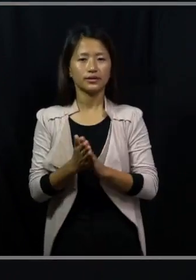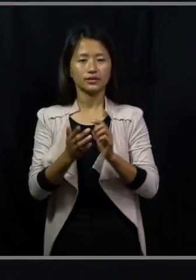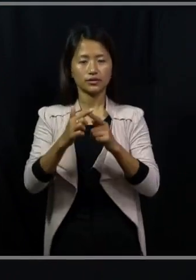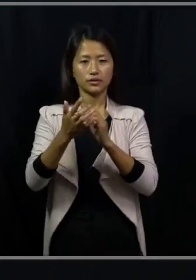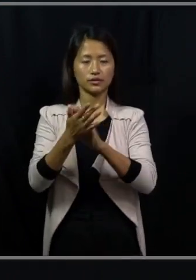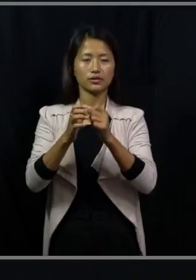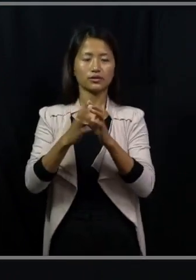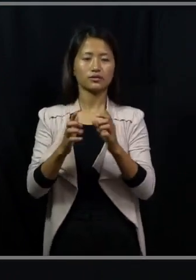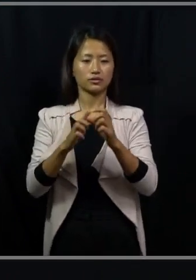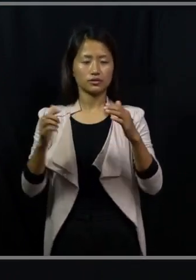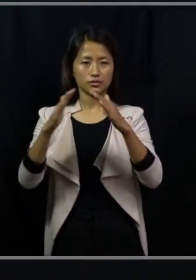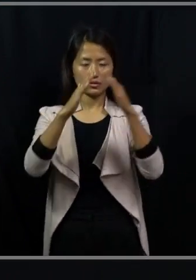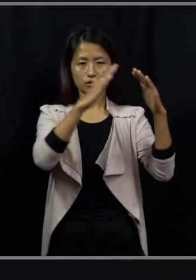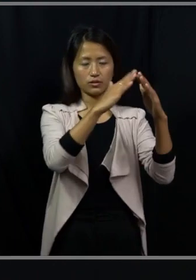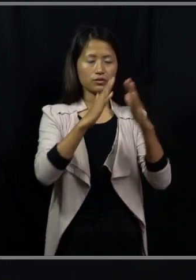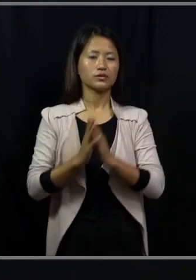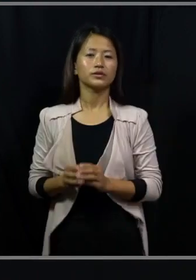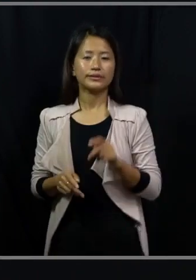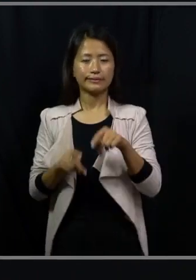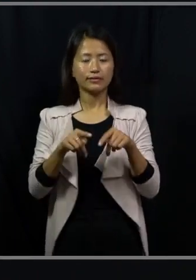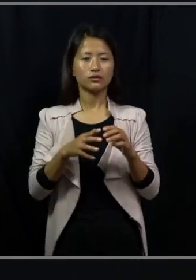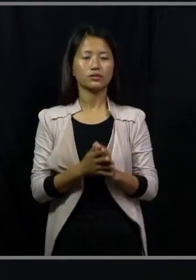trading town in pastoral zone,